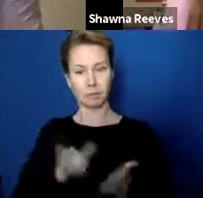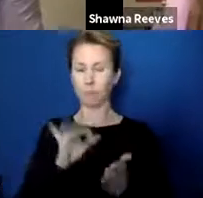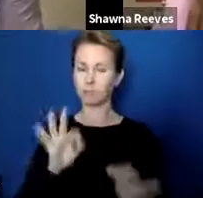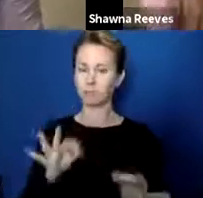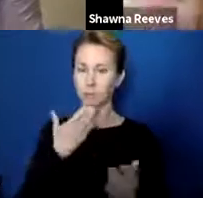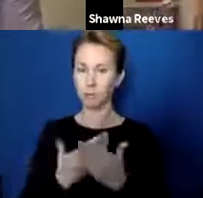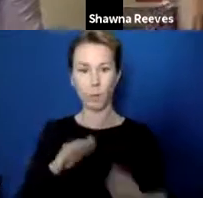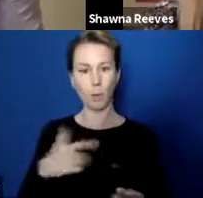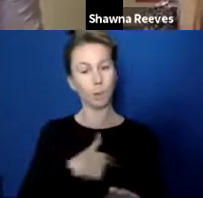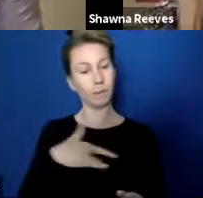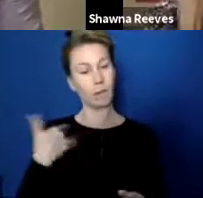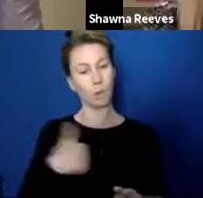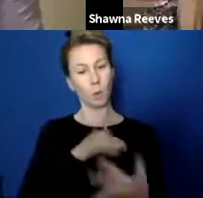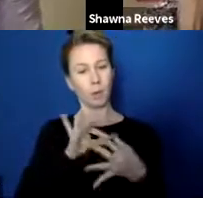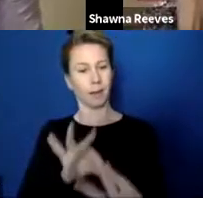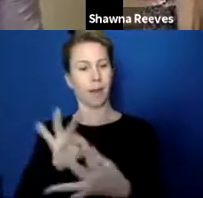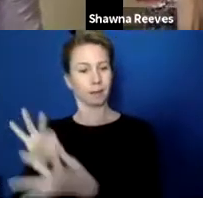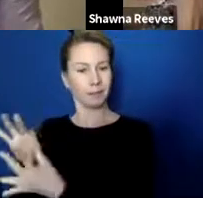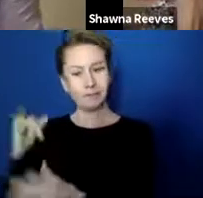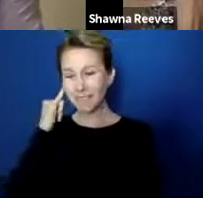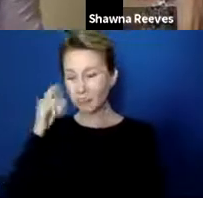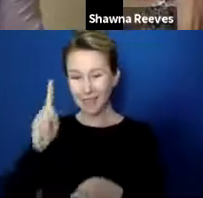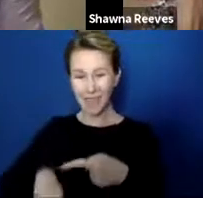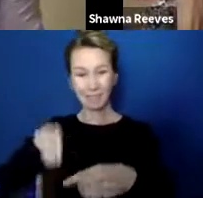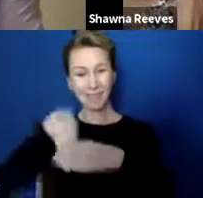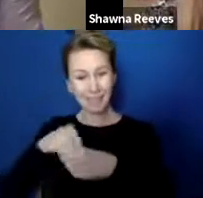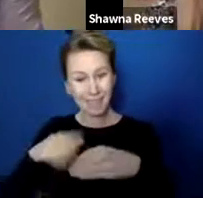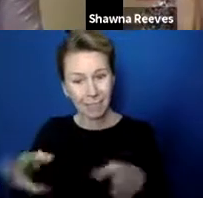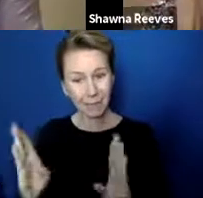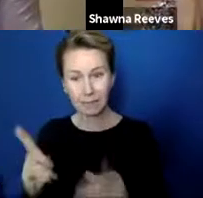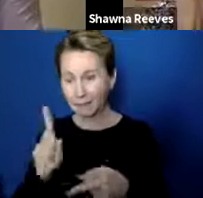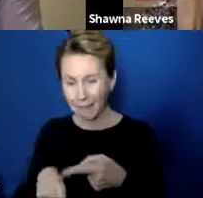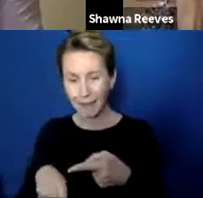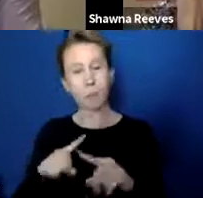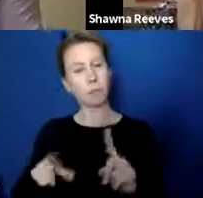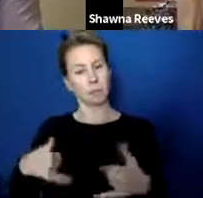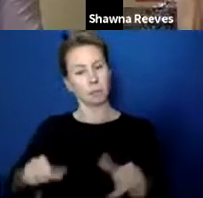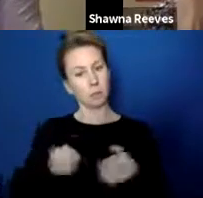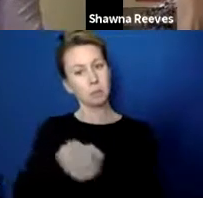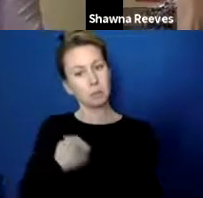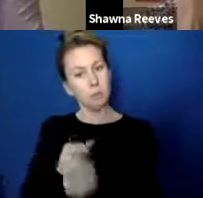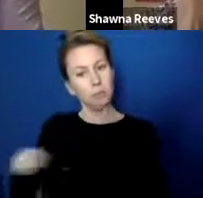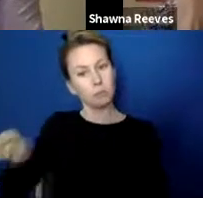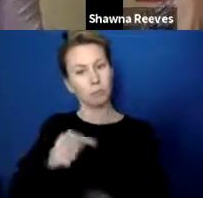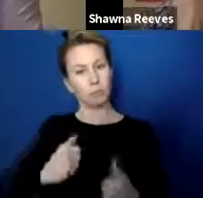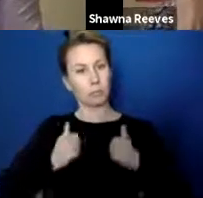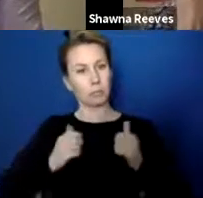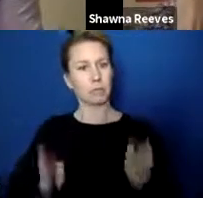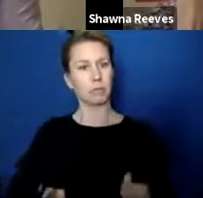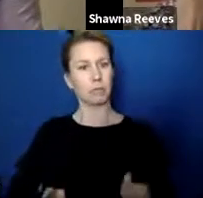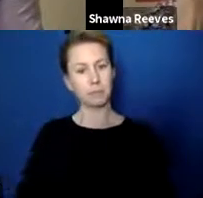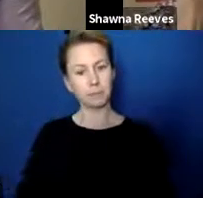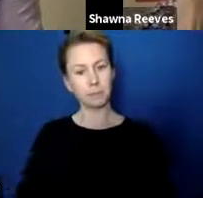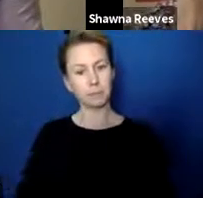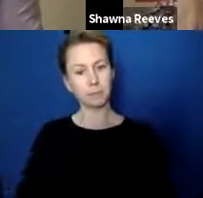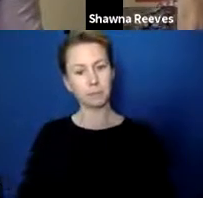that participate in the drive were telling us their real struggles and challenges, and we were able to help them and their residents. And so that